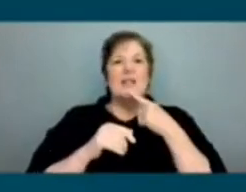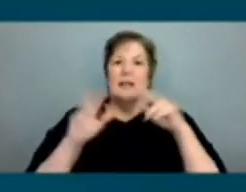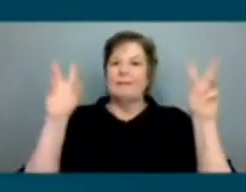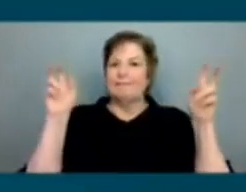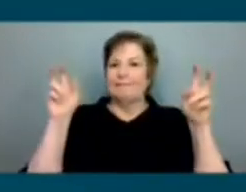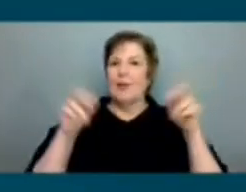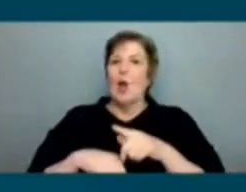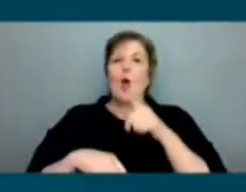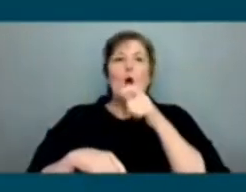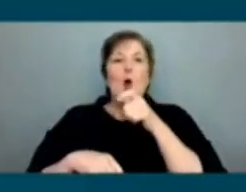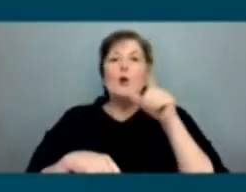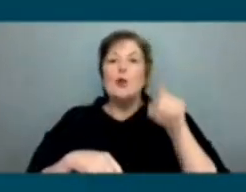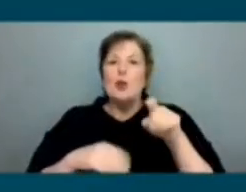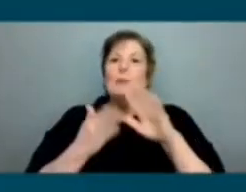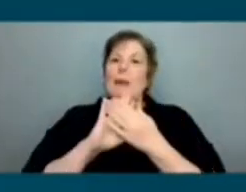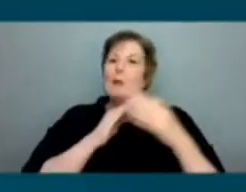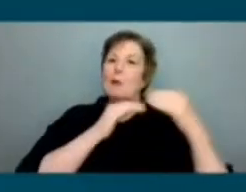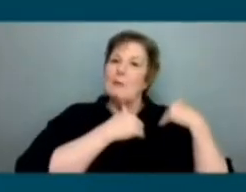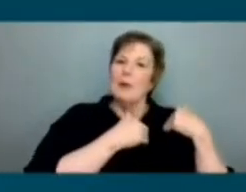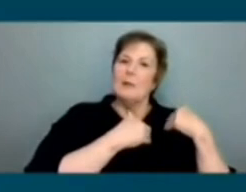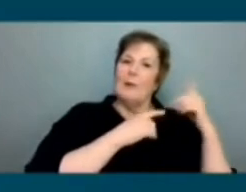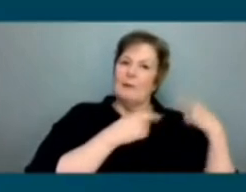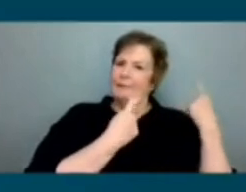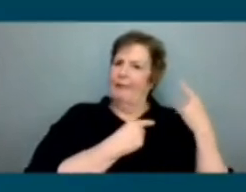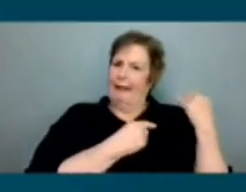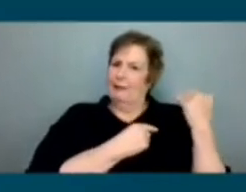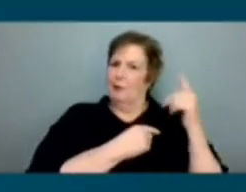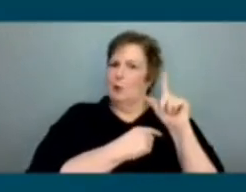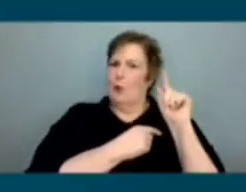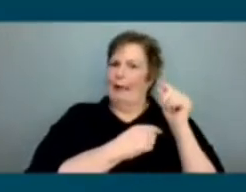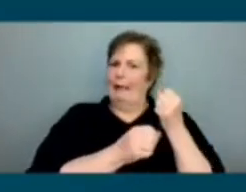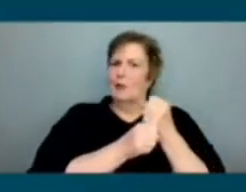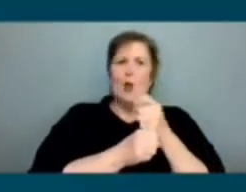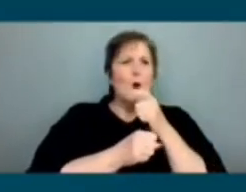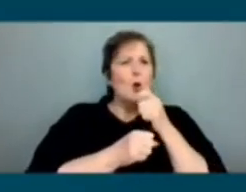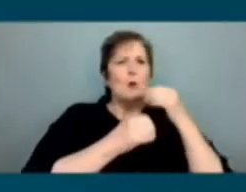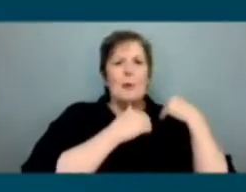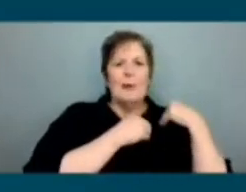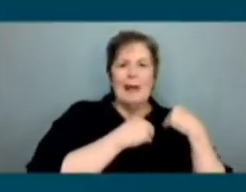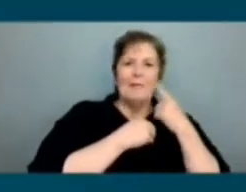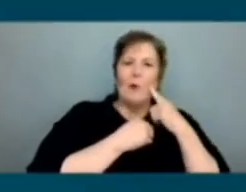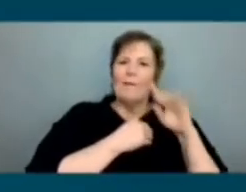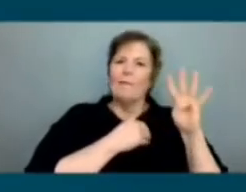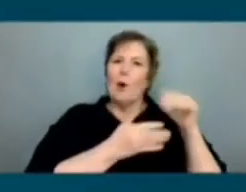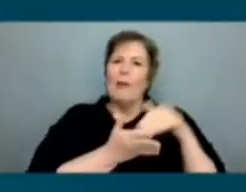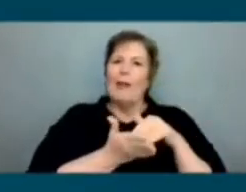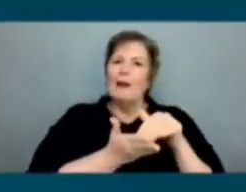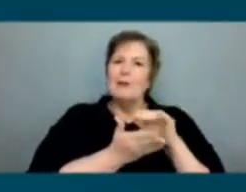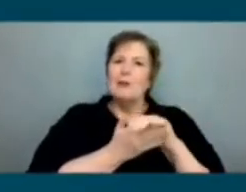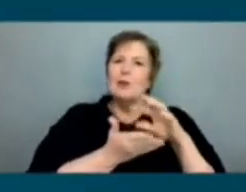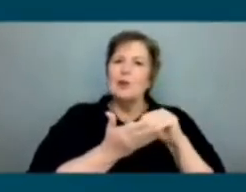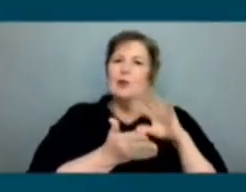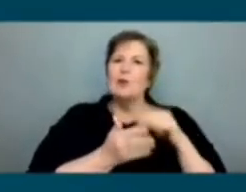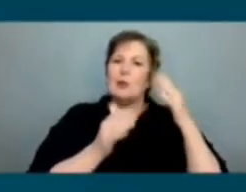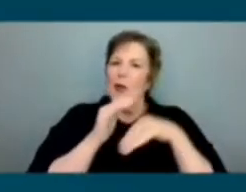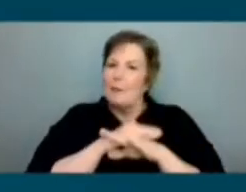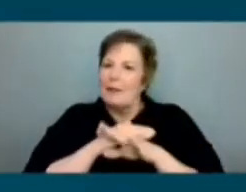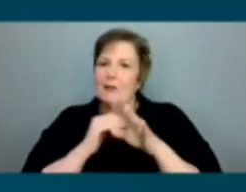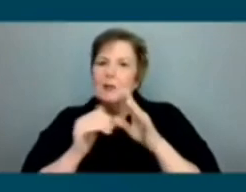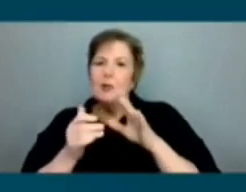past 20 years? Who's accountable for the 4,000 students who enter CMS classes while experiencing homelessness